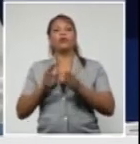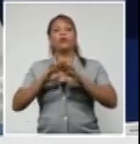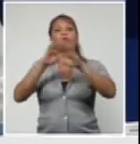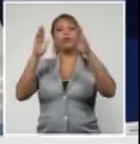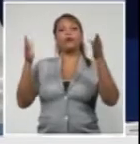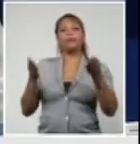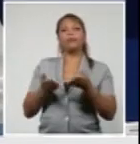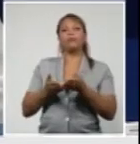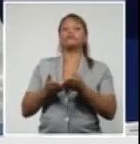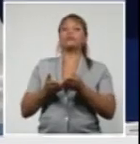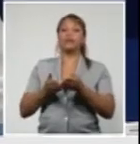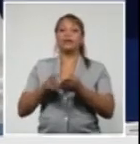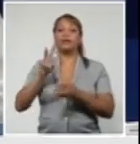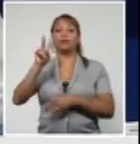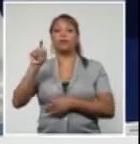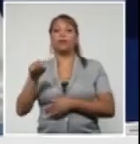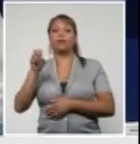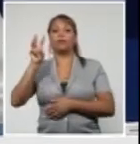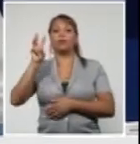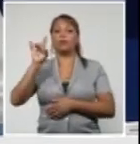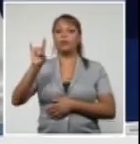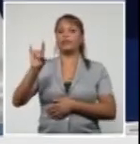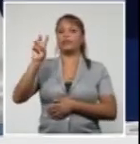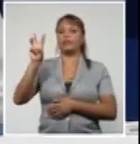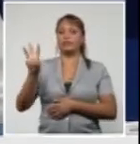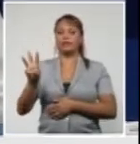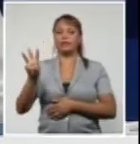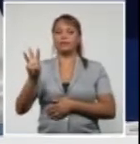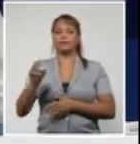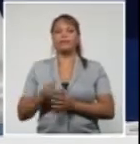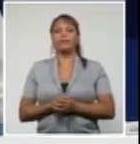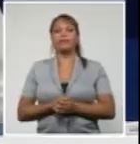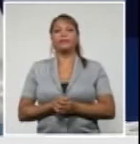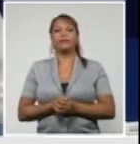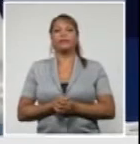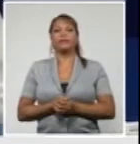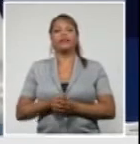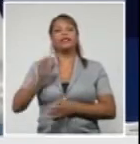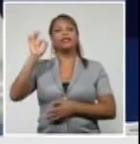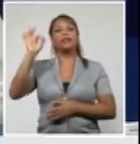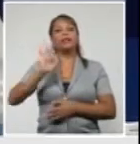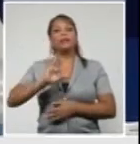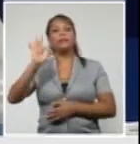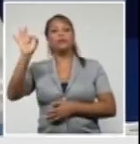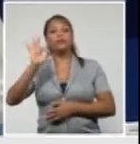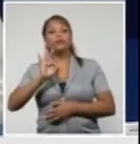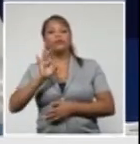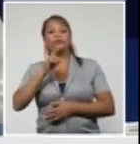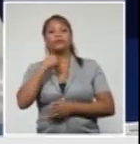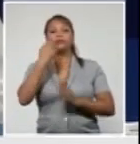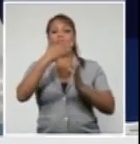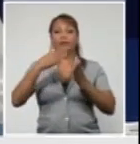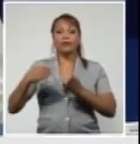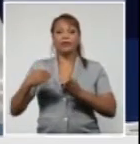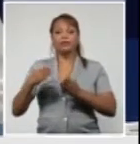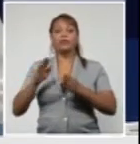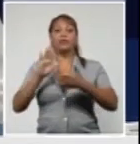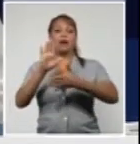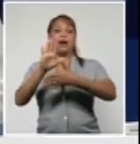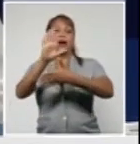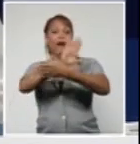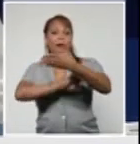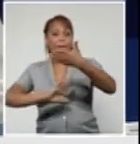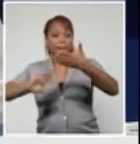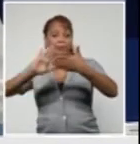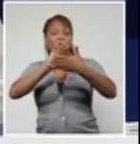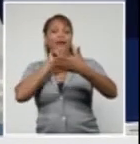43 people were discharged from hospital, a positive result when compared with the number of confirmed cases